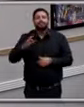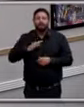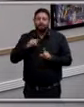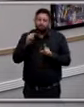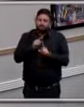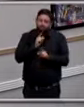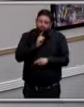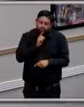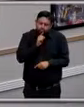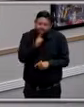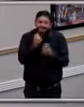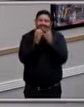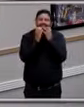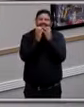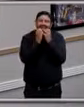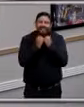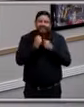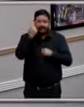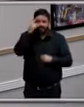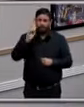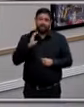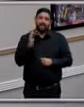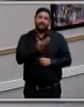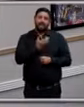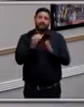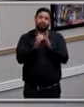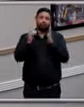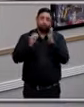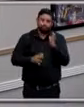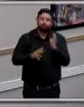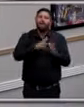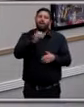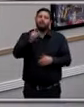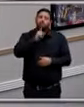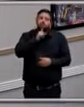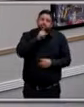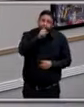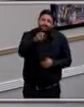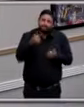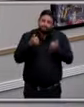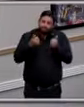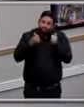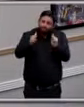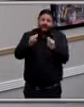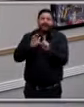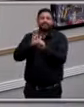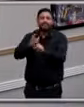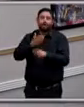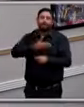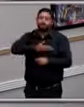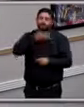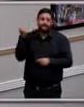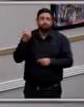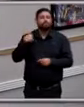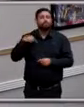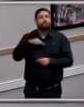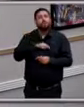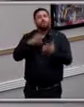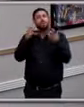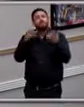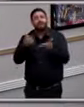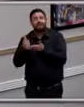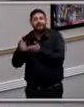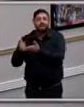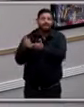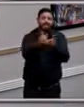care for our students, and are truly trying to do their very best. We want to help you. We want